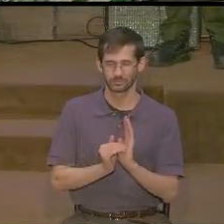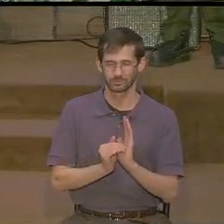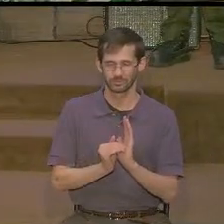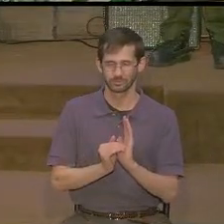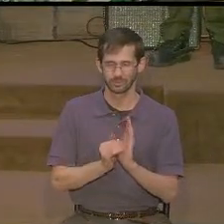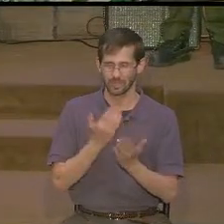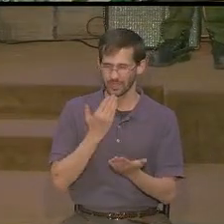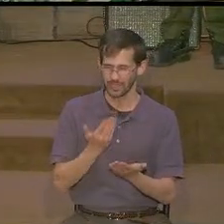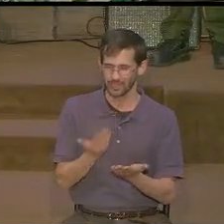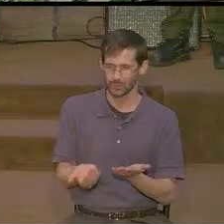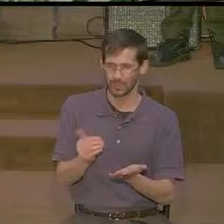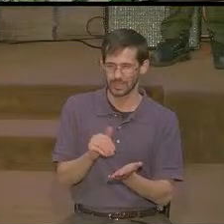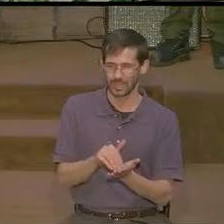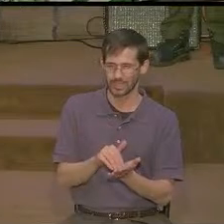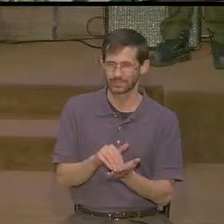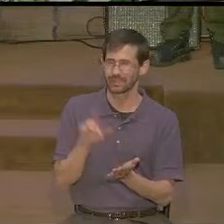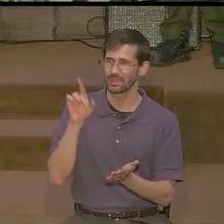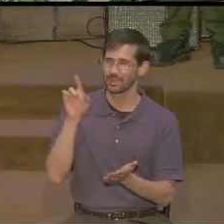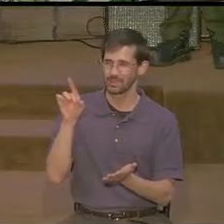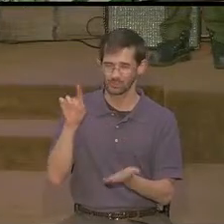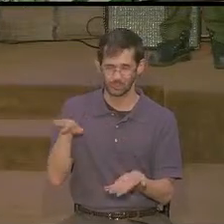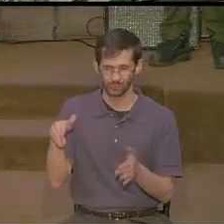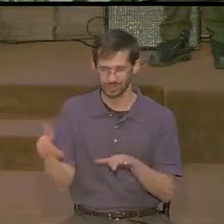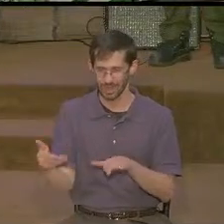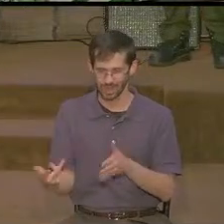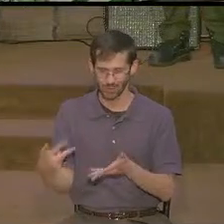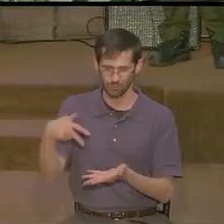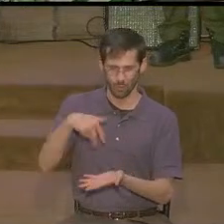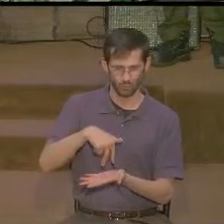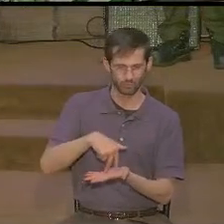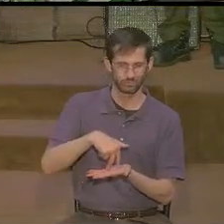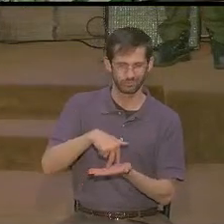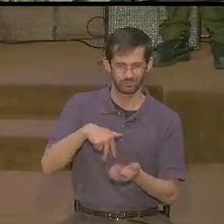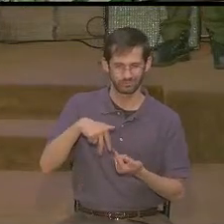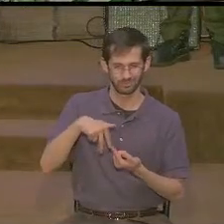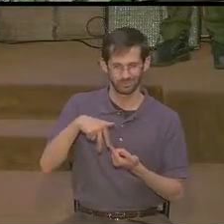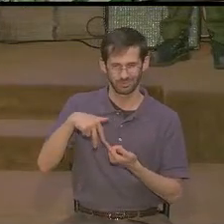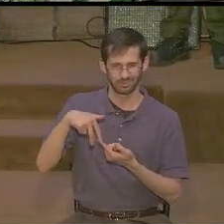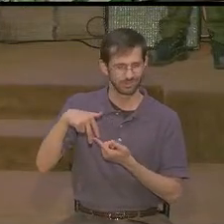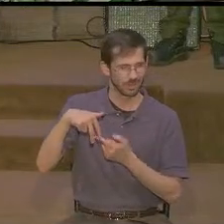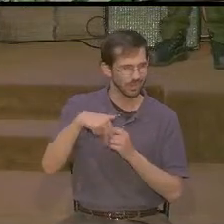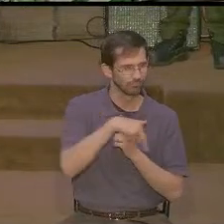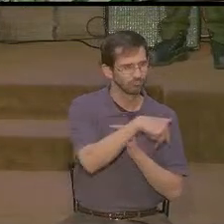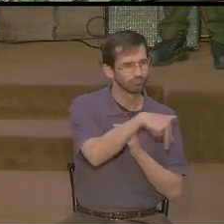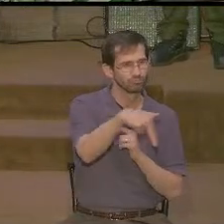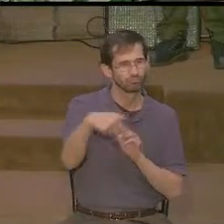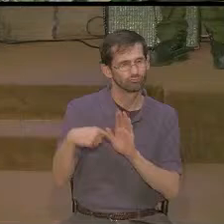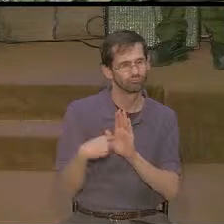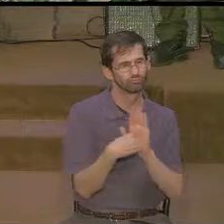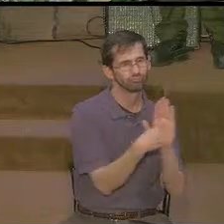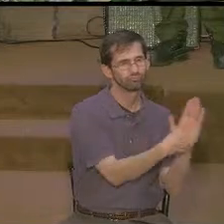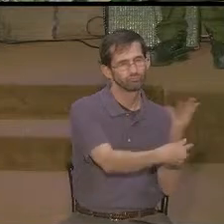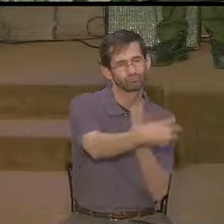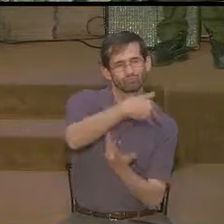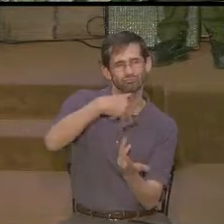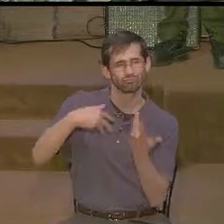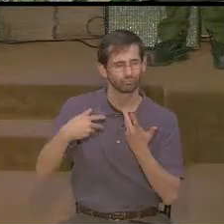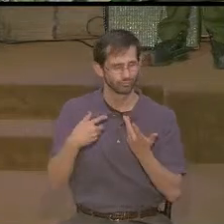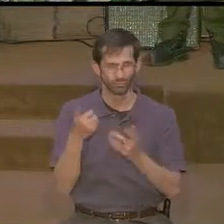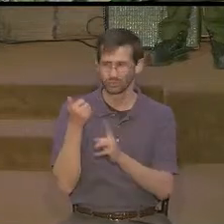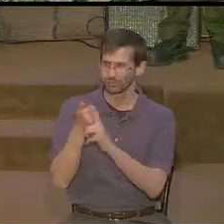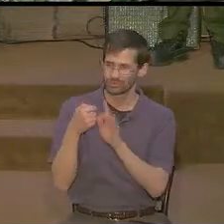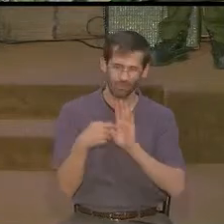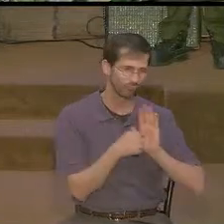Lord, that you rose from the grave, that you showed yourself to many witnesses. Lord, that you showed yourself to